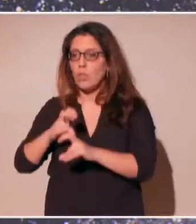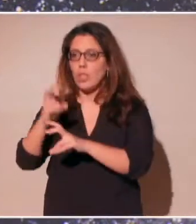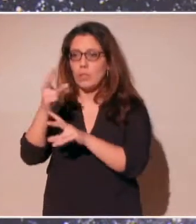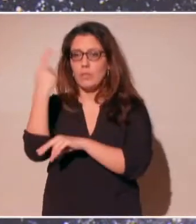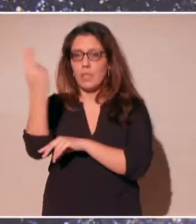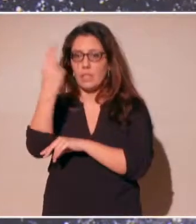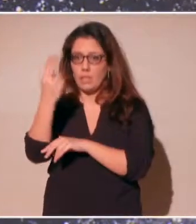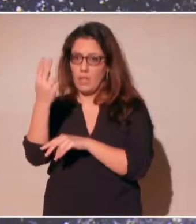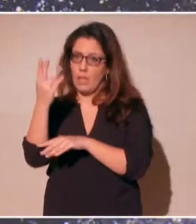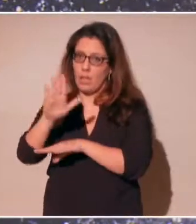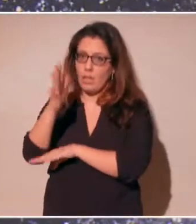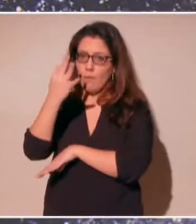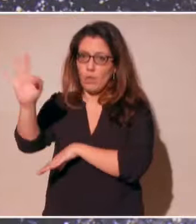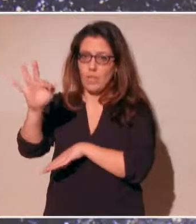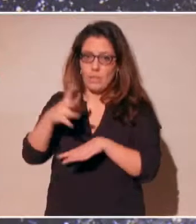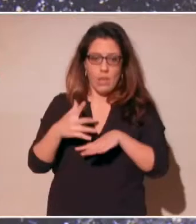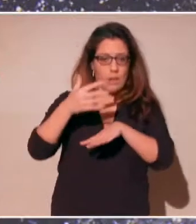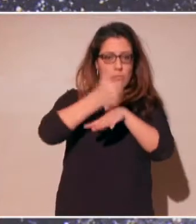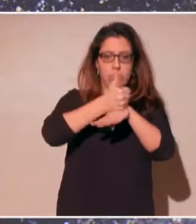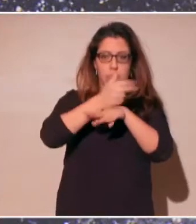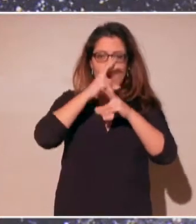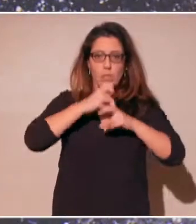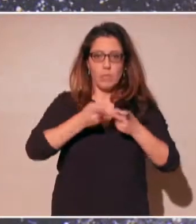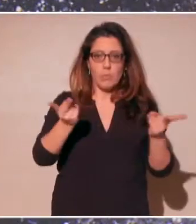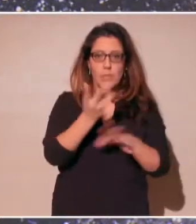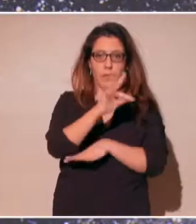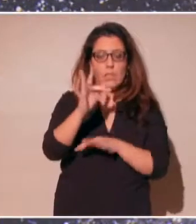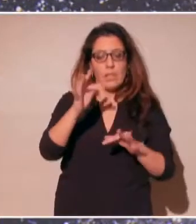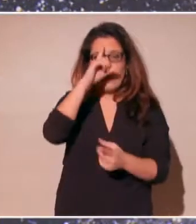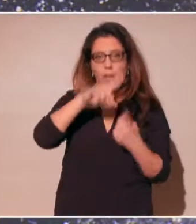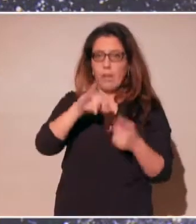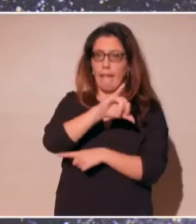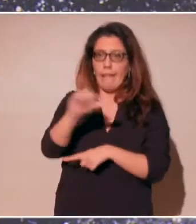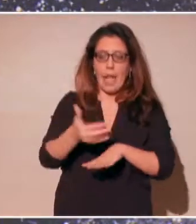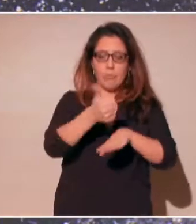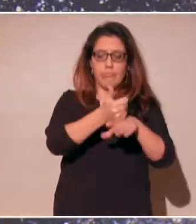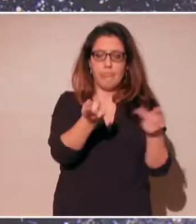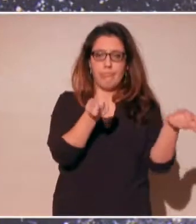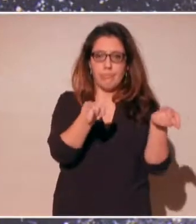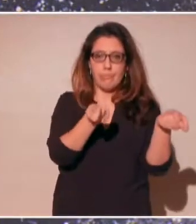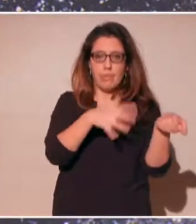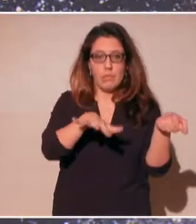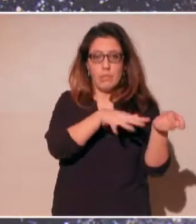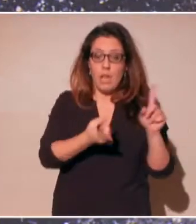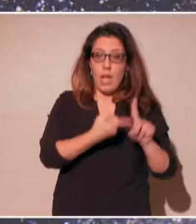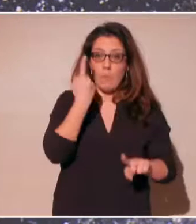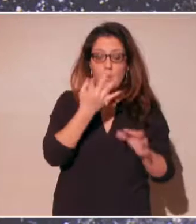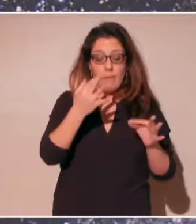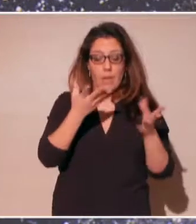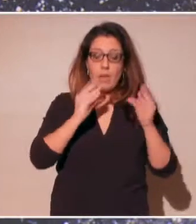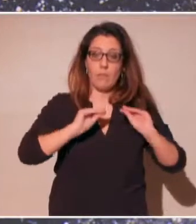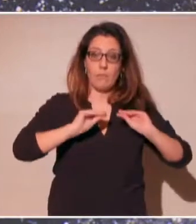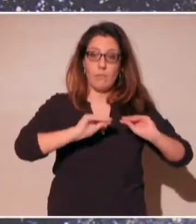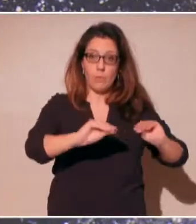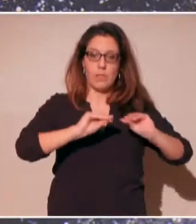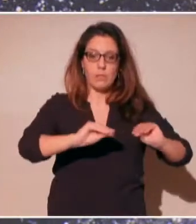university research ecosystem. It'll really be the leading vessel in promoting research and will